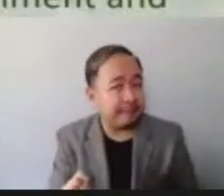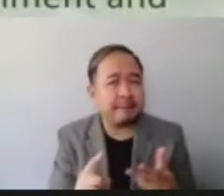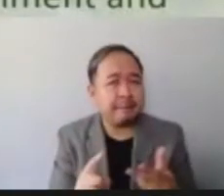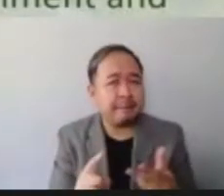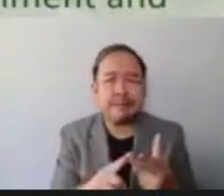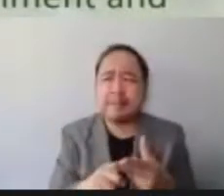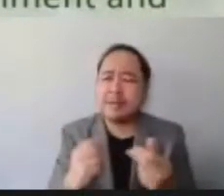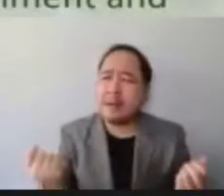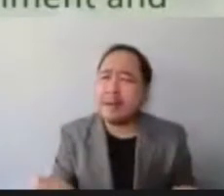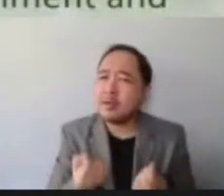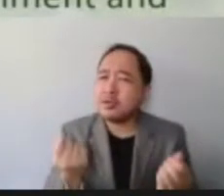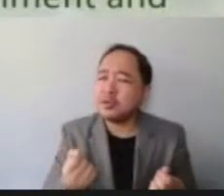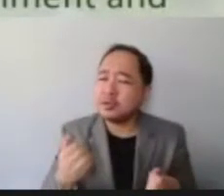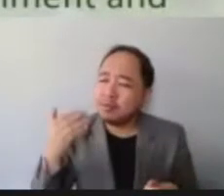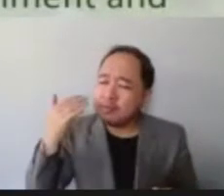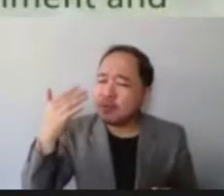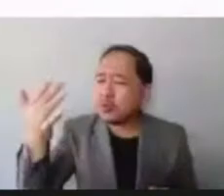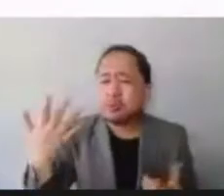action